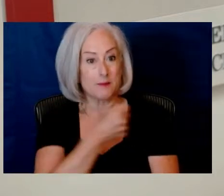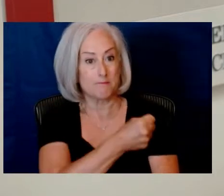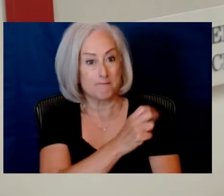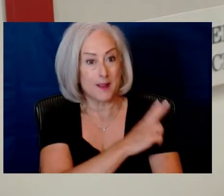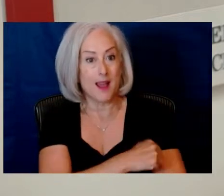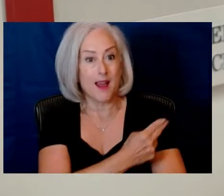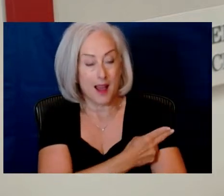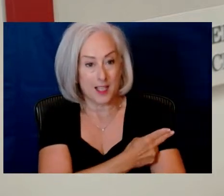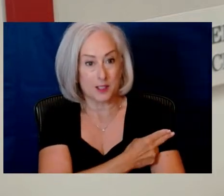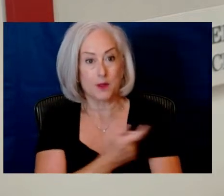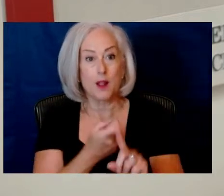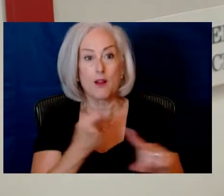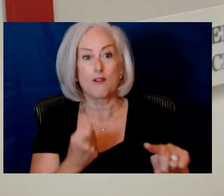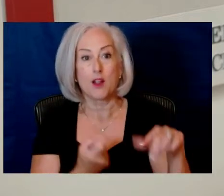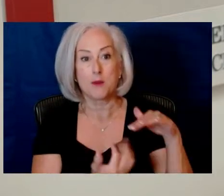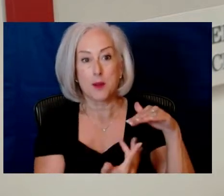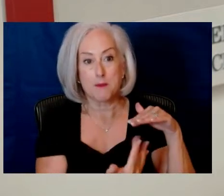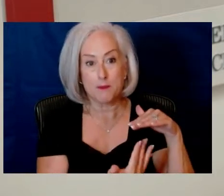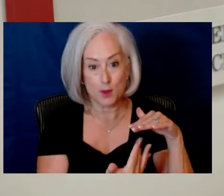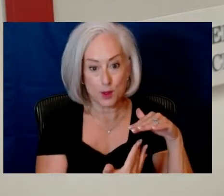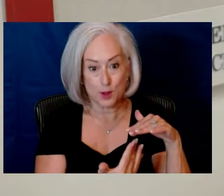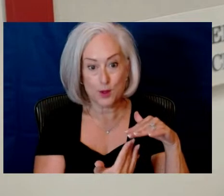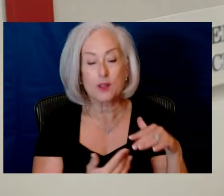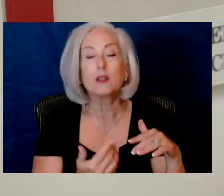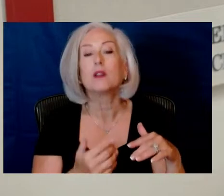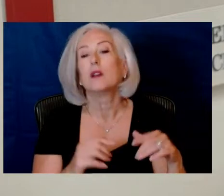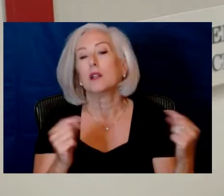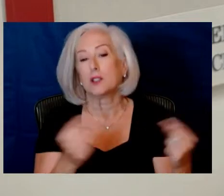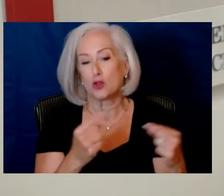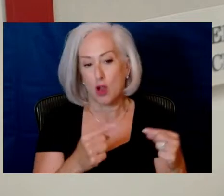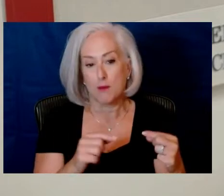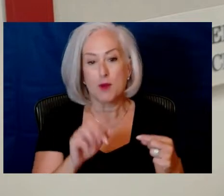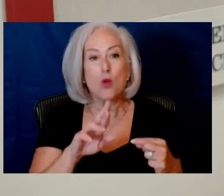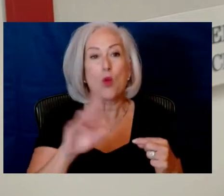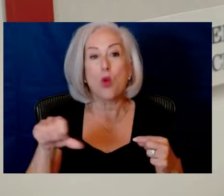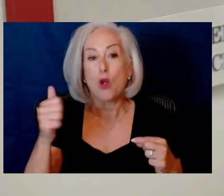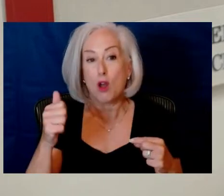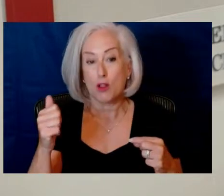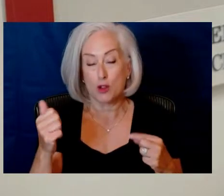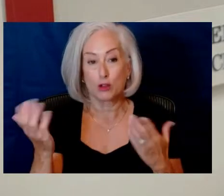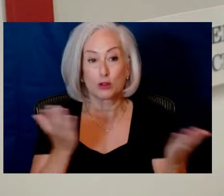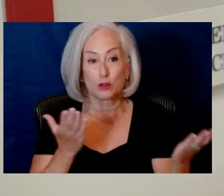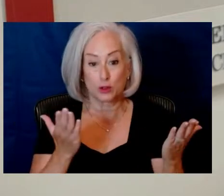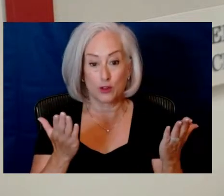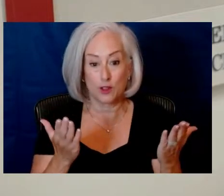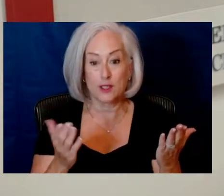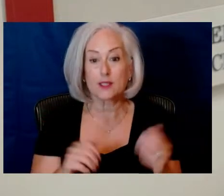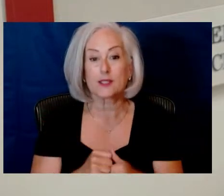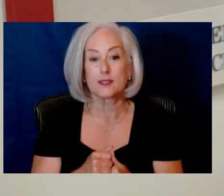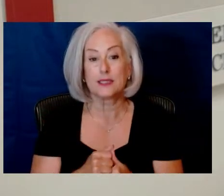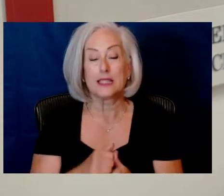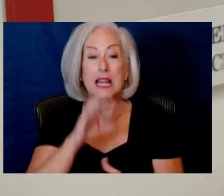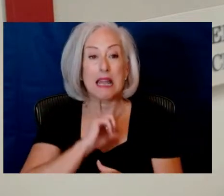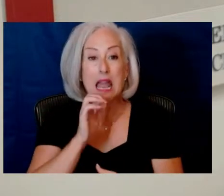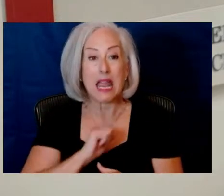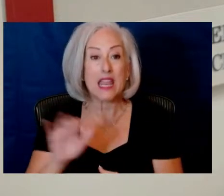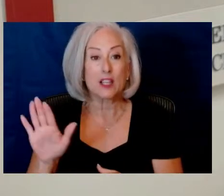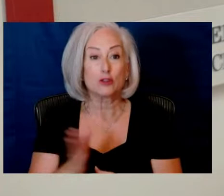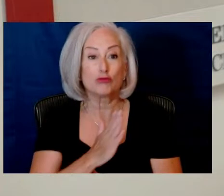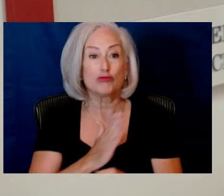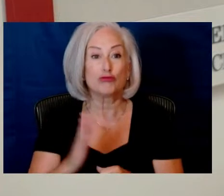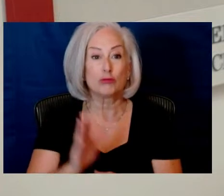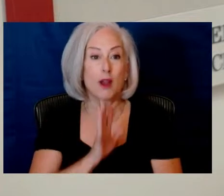burn, ortho, trauma, and other services. Age range-wise, it was between the ages of 5